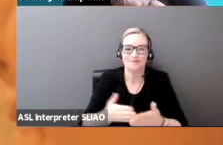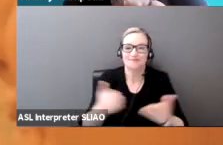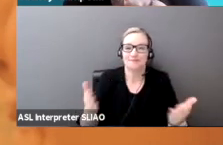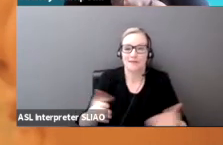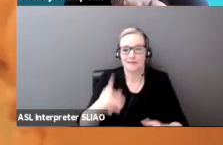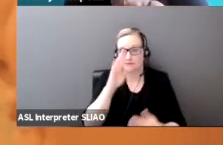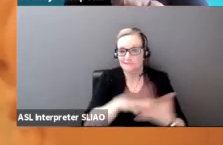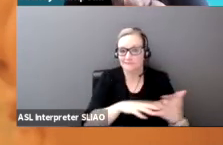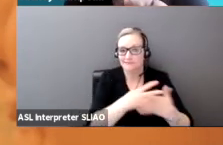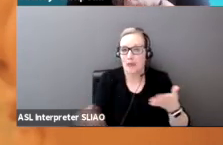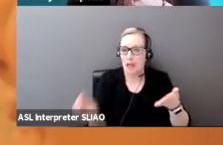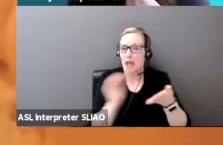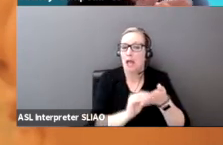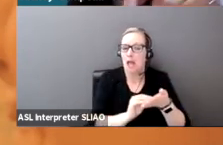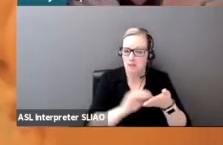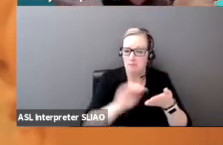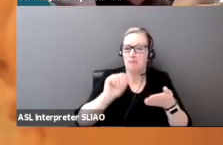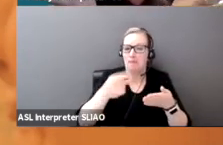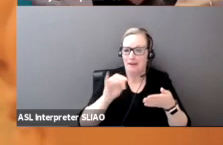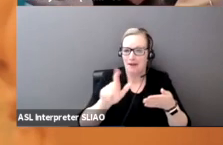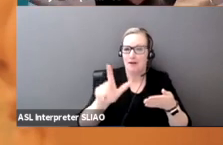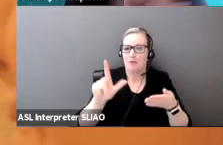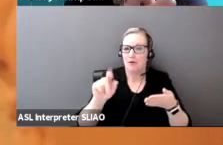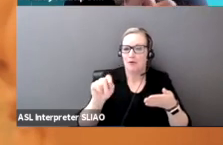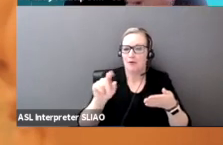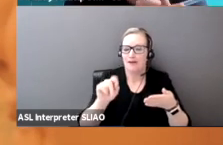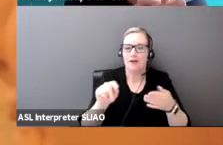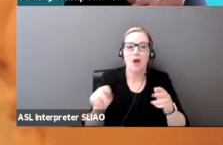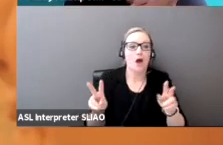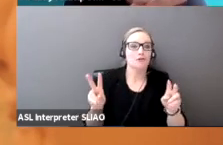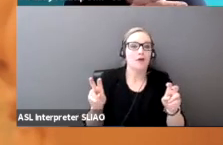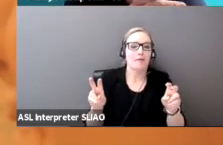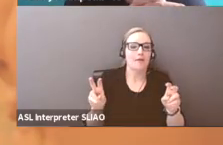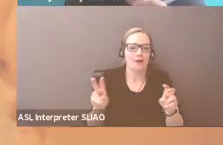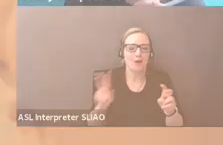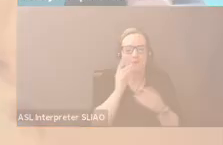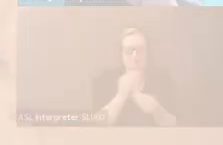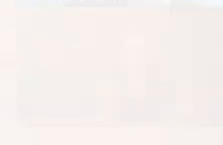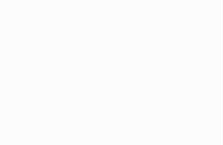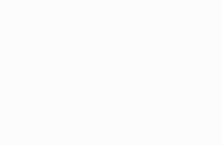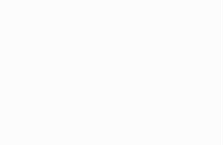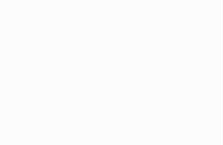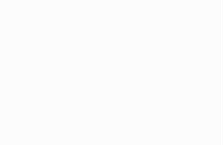mark it on your calendars. The topic will be released soon. Take care. Have a great afternoon.